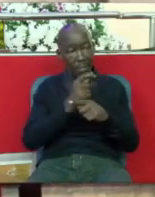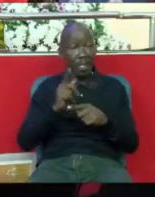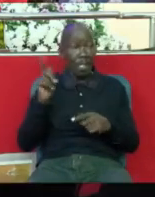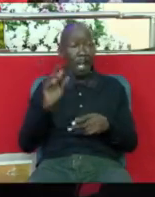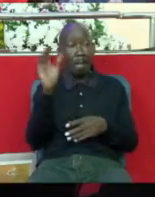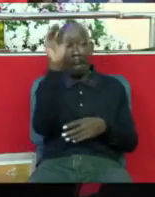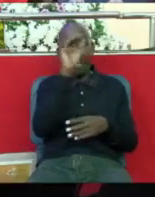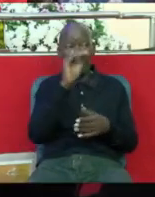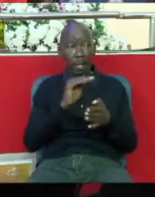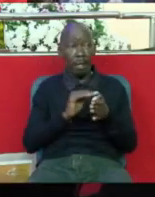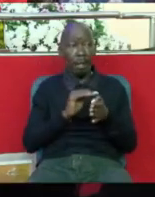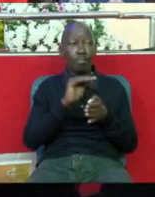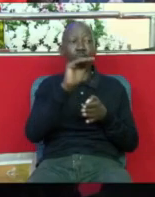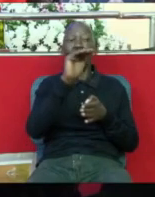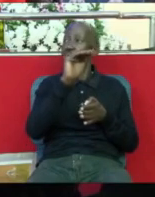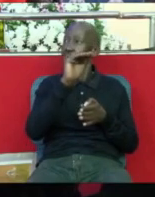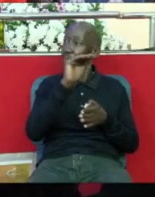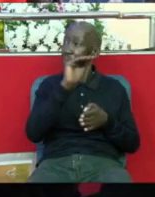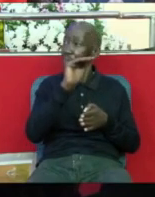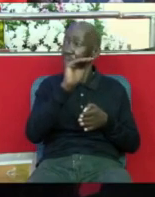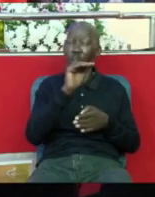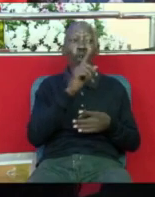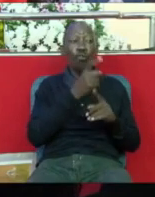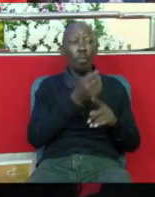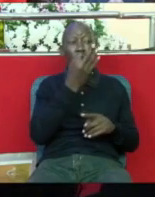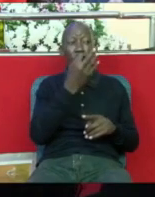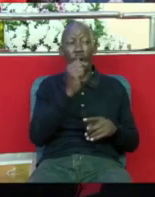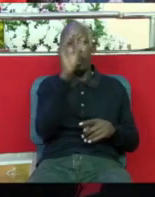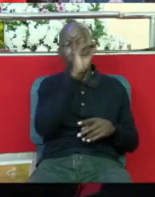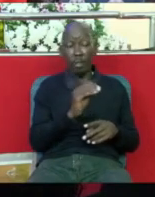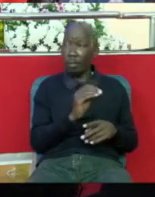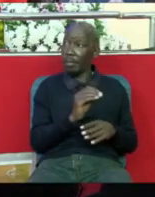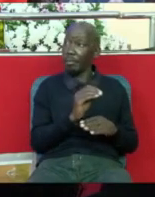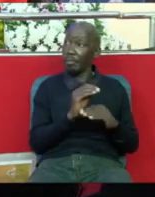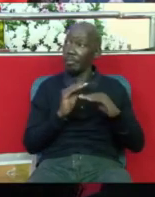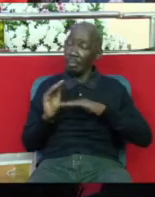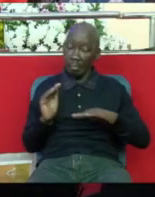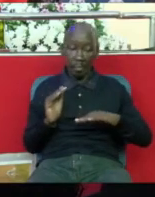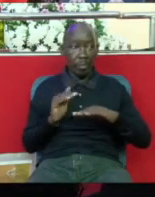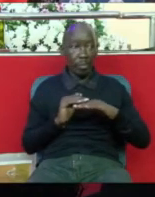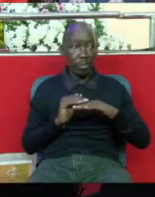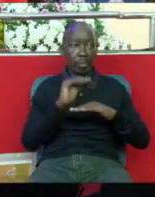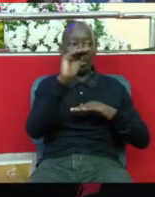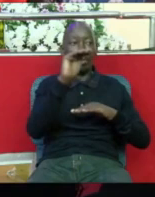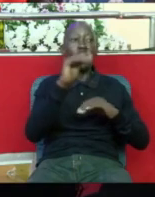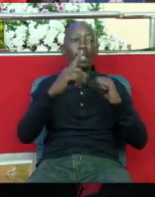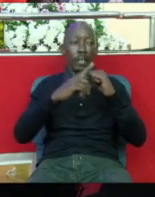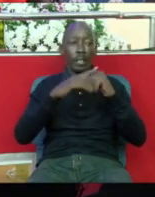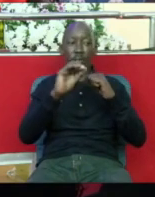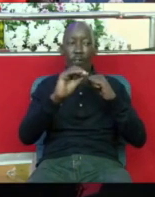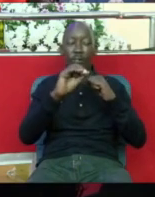went higher. Na hivyo basi asilimia yake ikapanda juu. From 35%. Kutoka 35. I got to 65%.